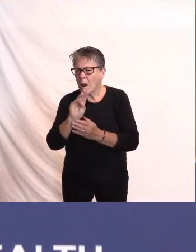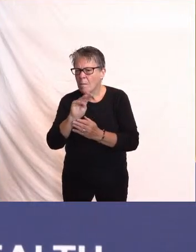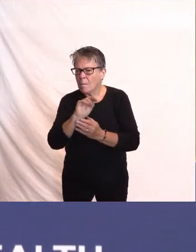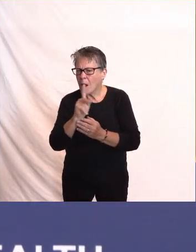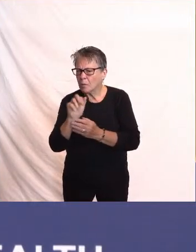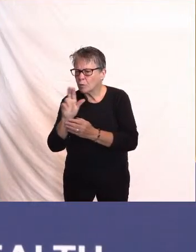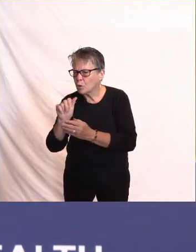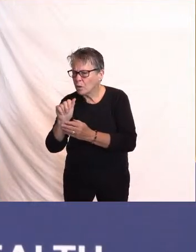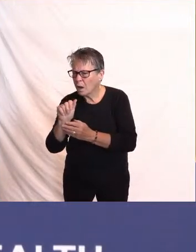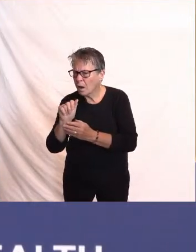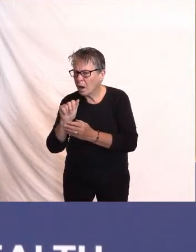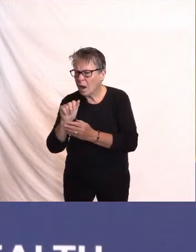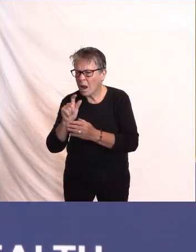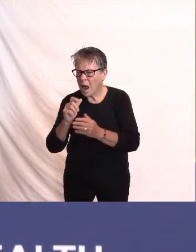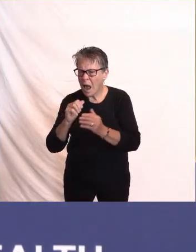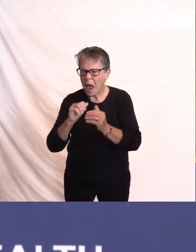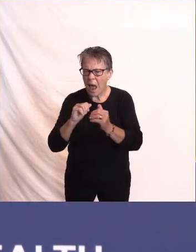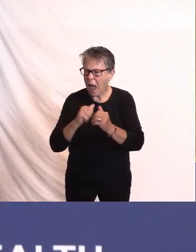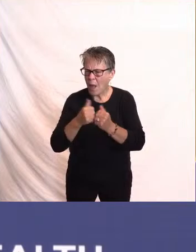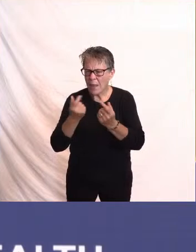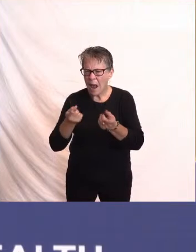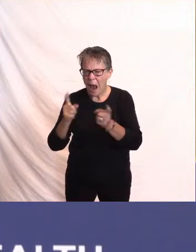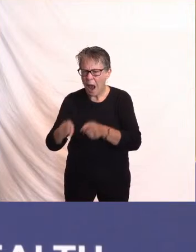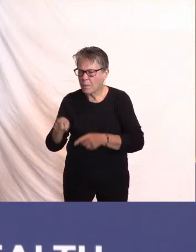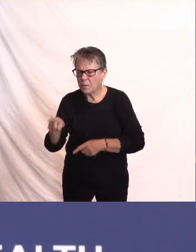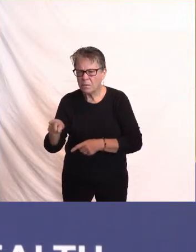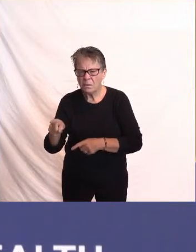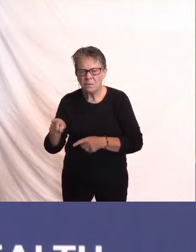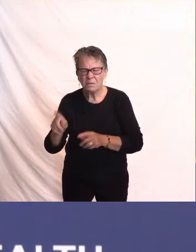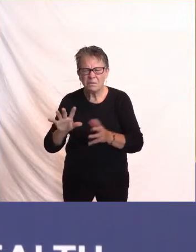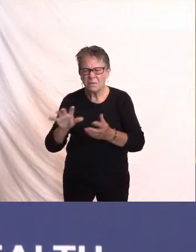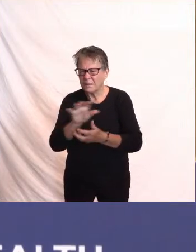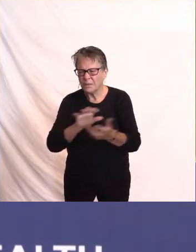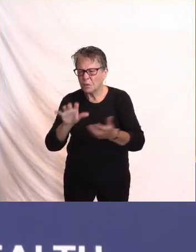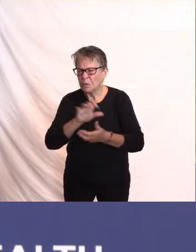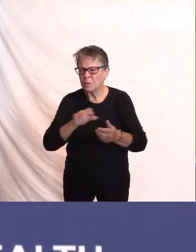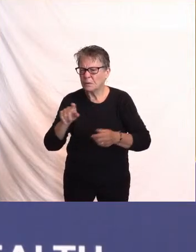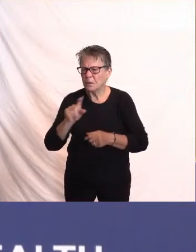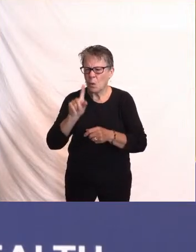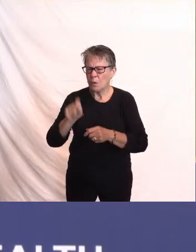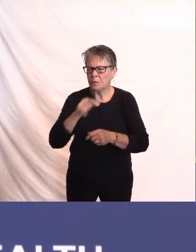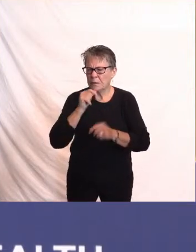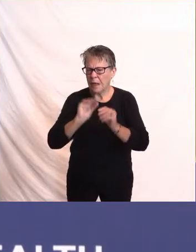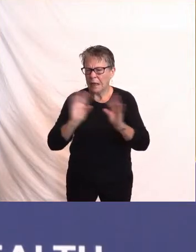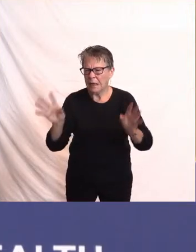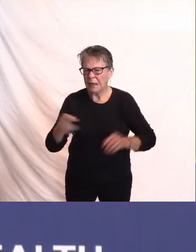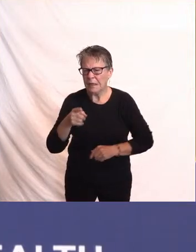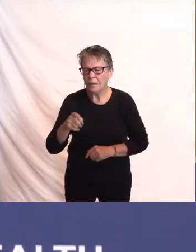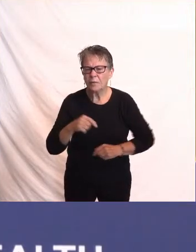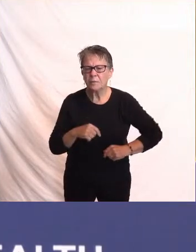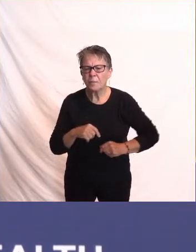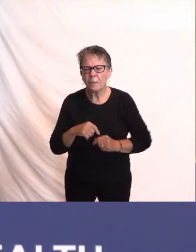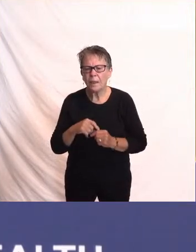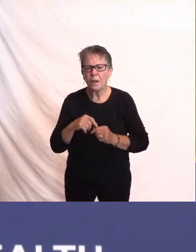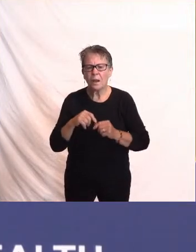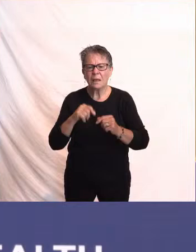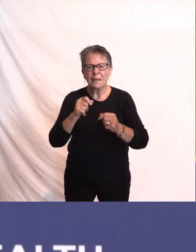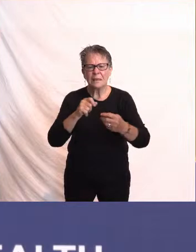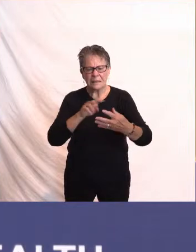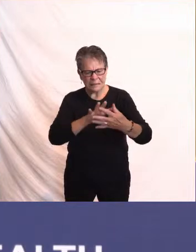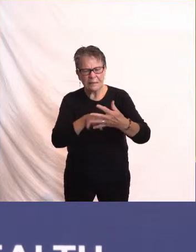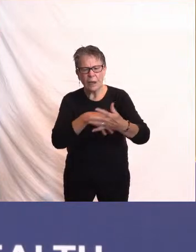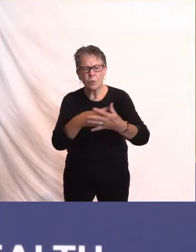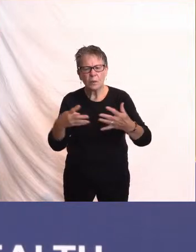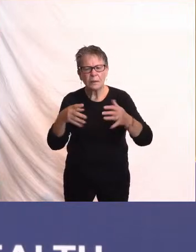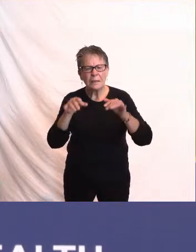The New Jersey vaccine scheduling system seems to have been down since at least last Wednesday. I was curious if there's an explanation for why that